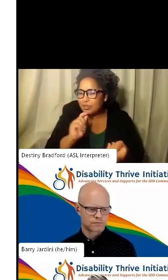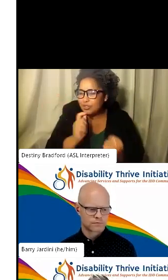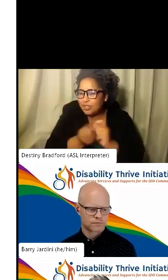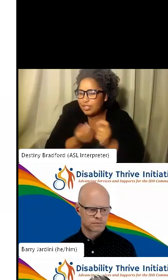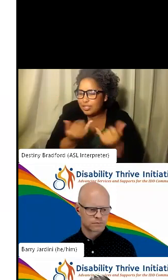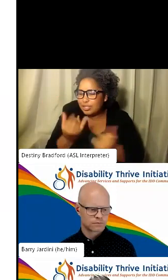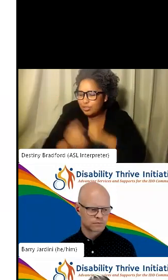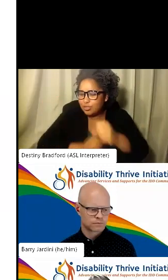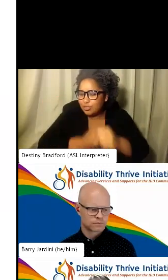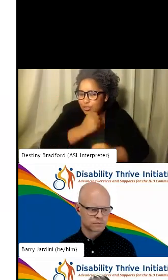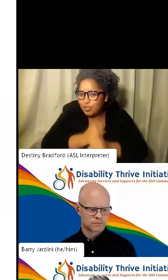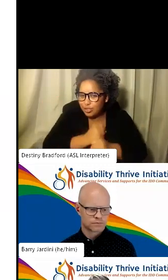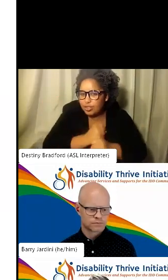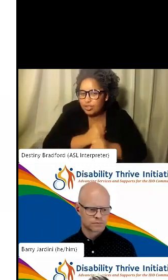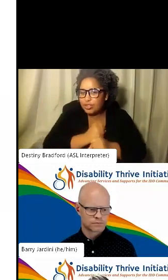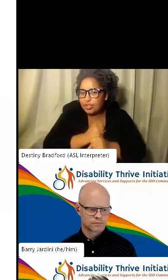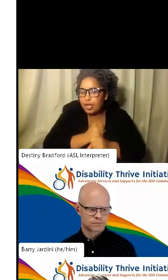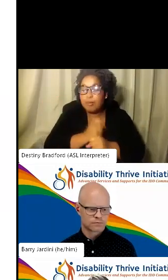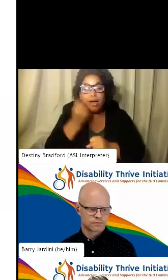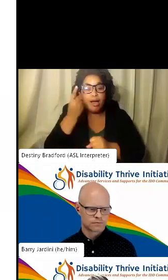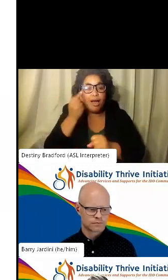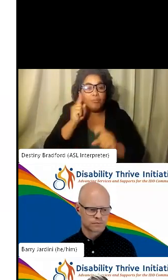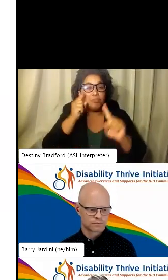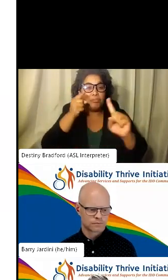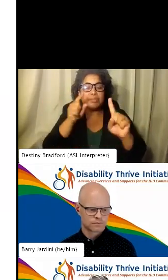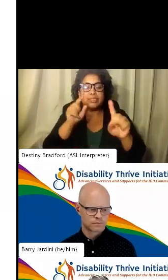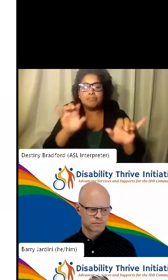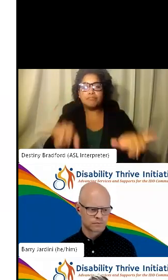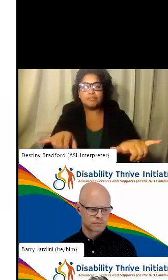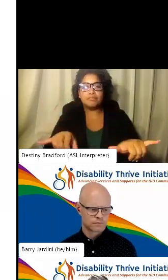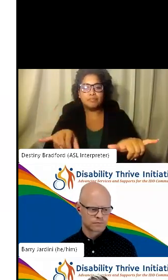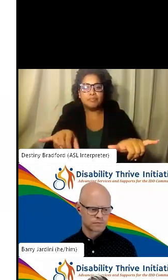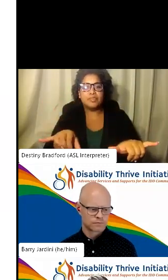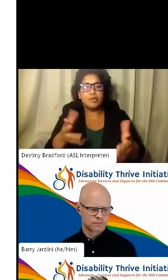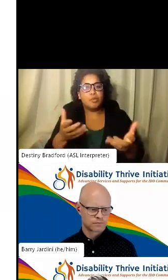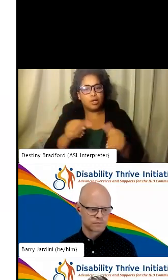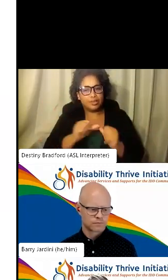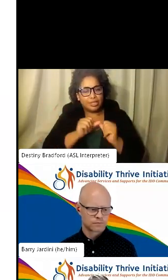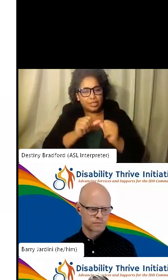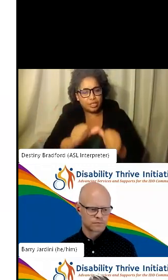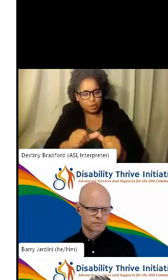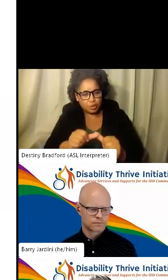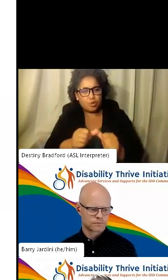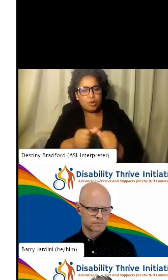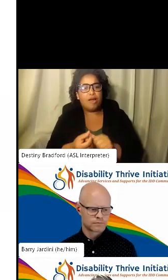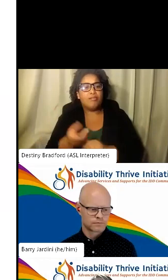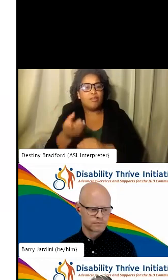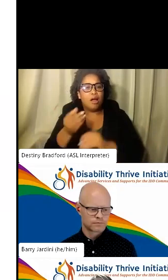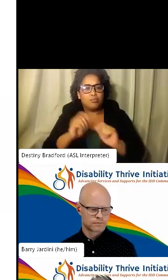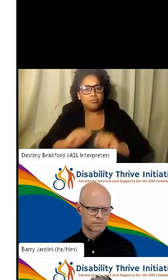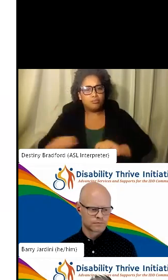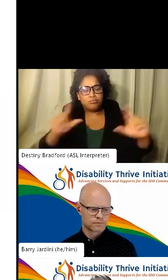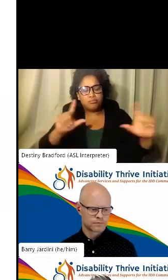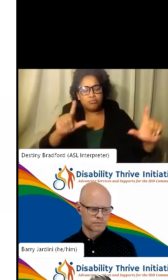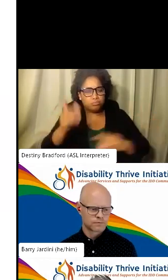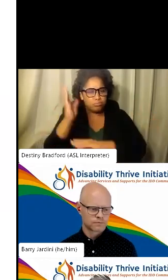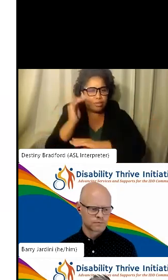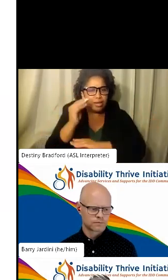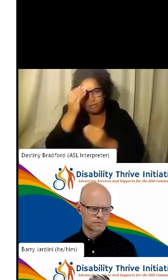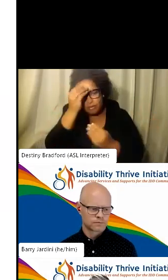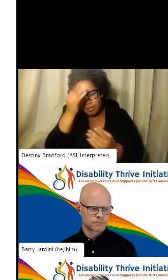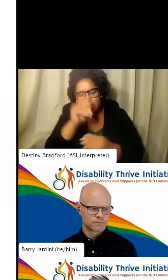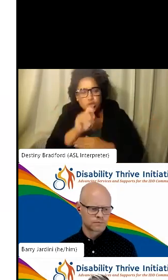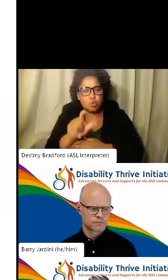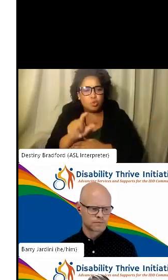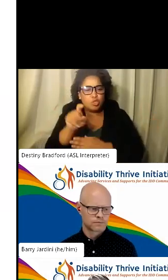year, but our purpose remains the same, and that is to continue to bring you the information and tools you need